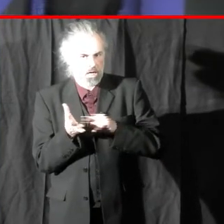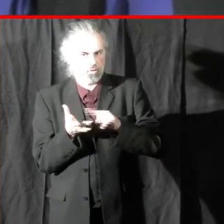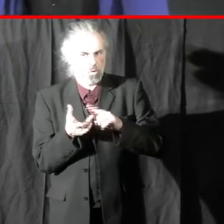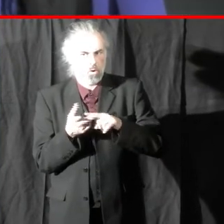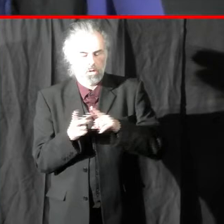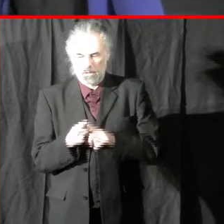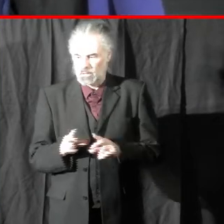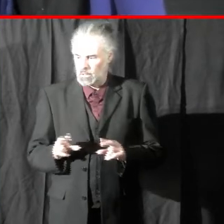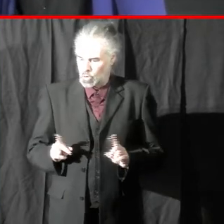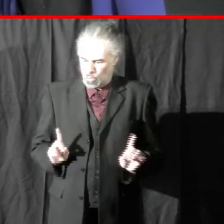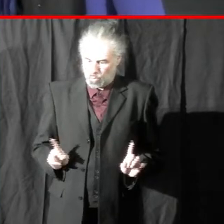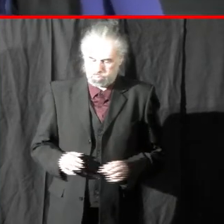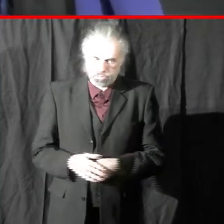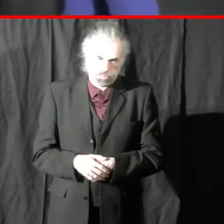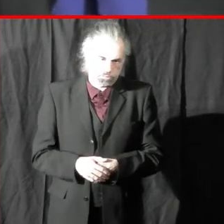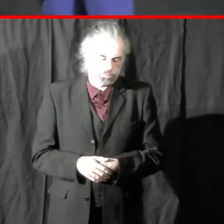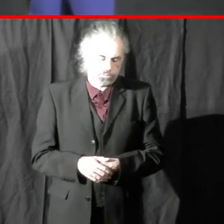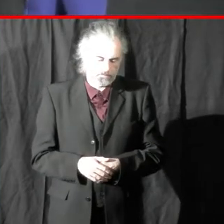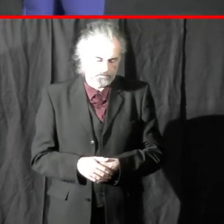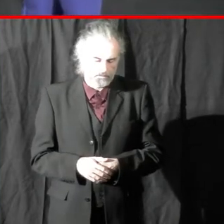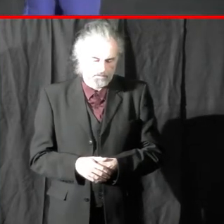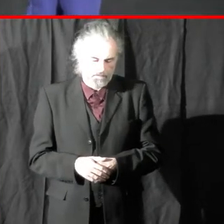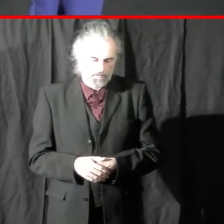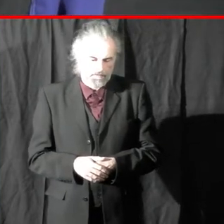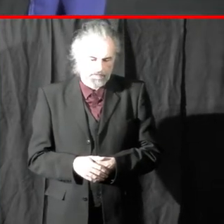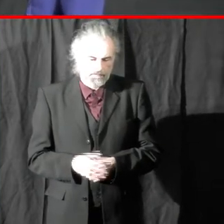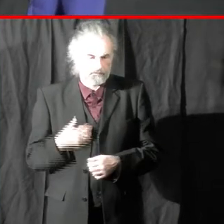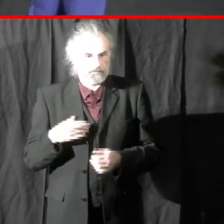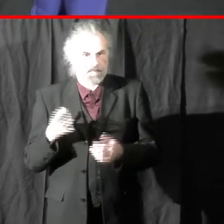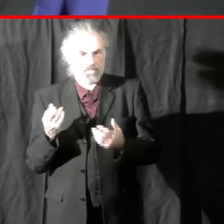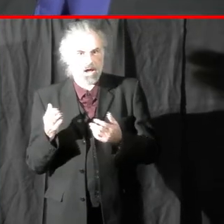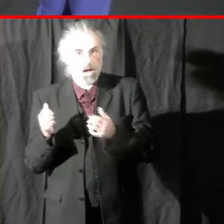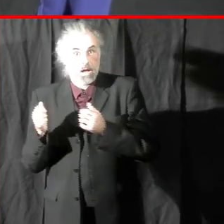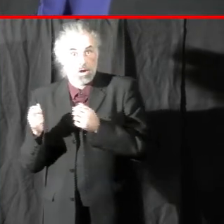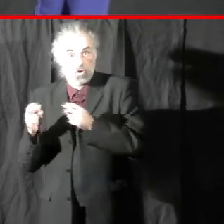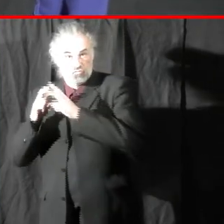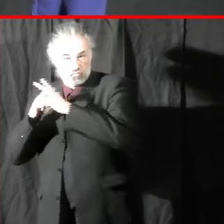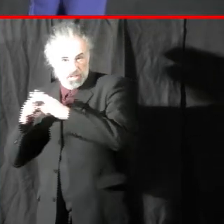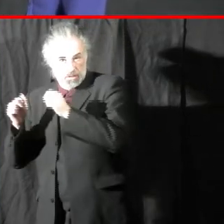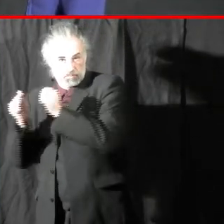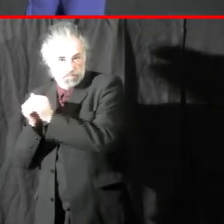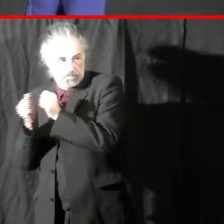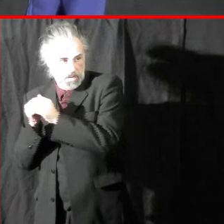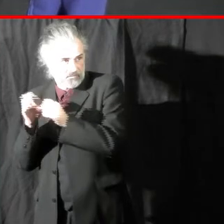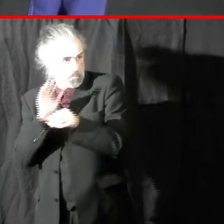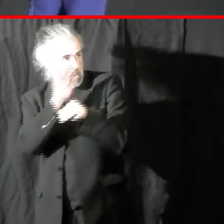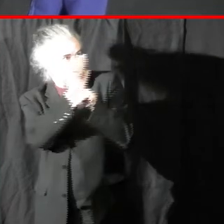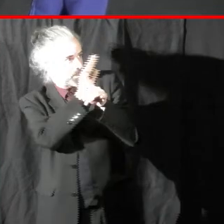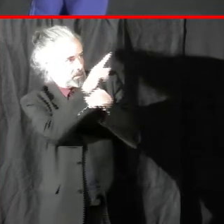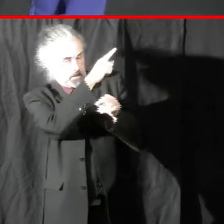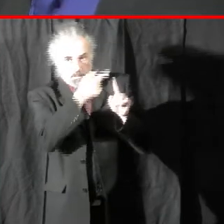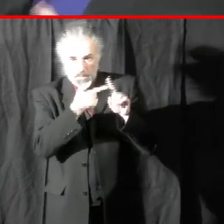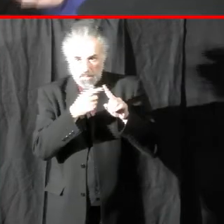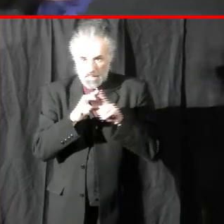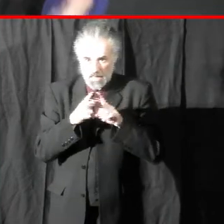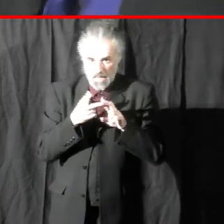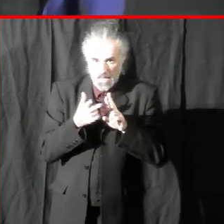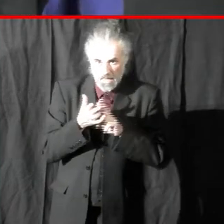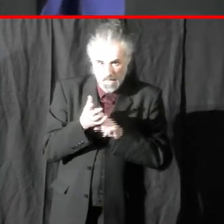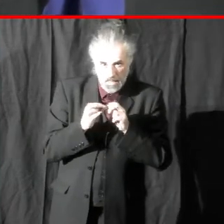mean, and the other thing is that other paper out of Edinburgh. Oh, you heard about that. They already got onto me. I